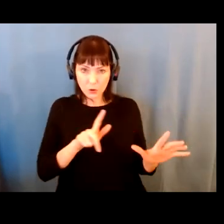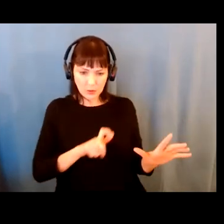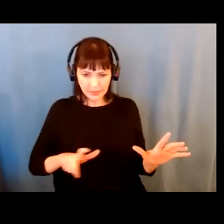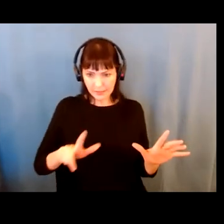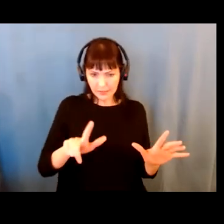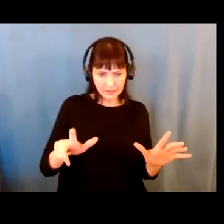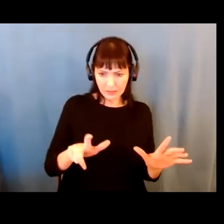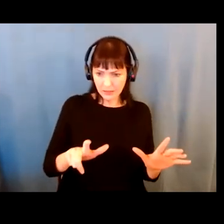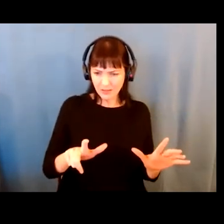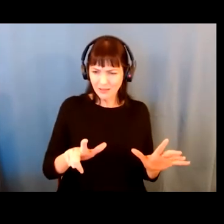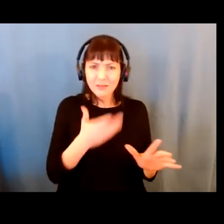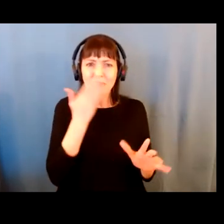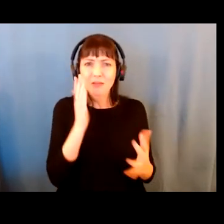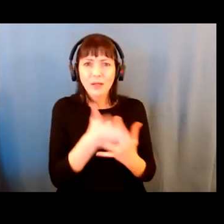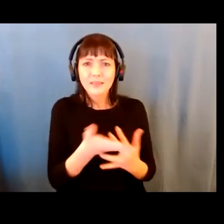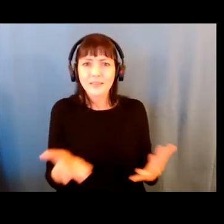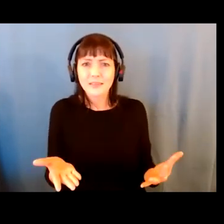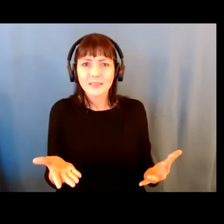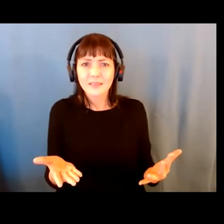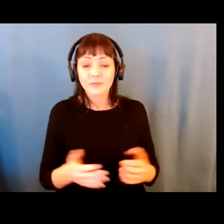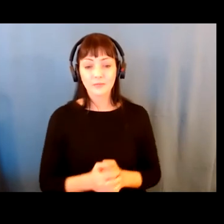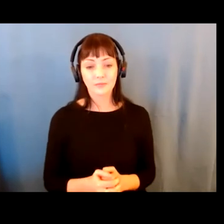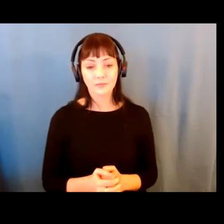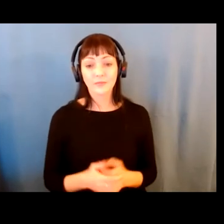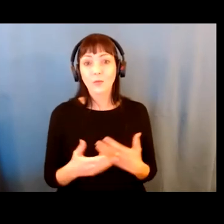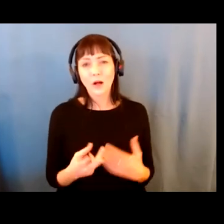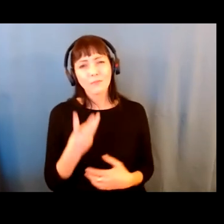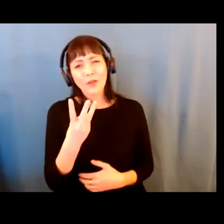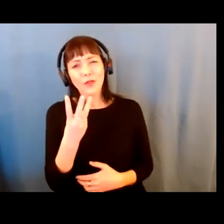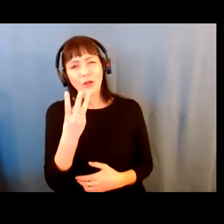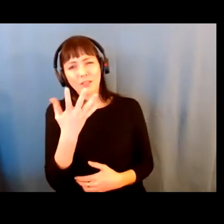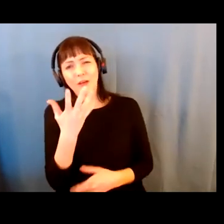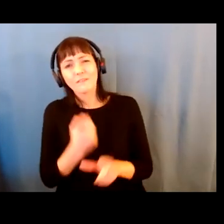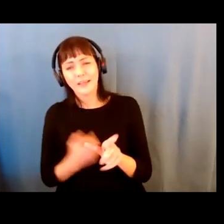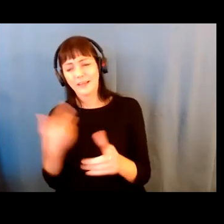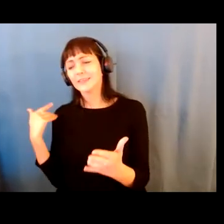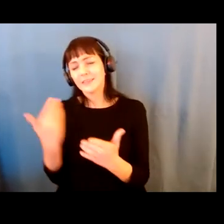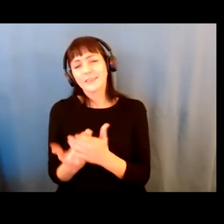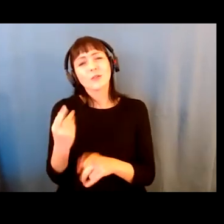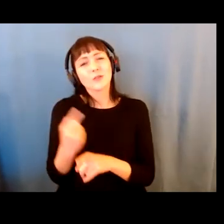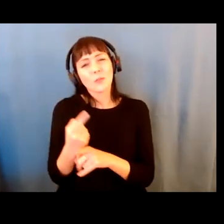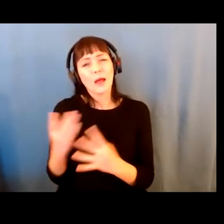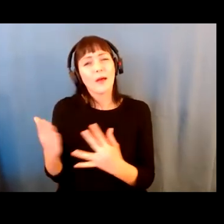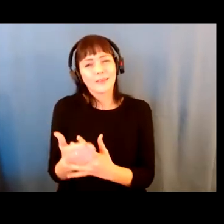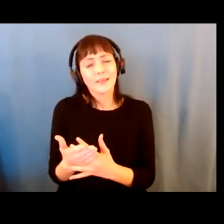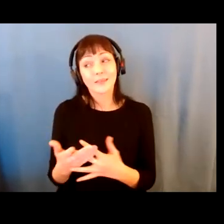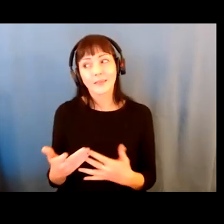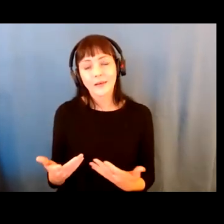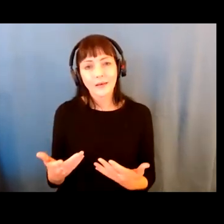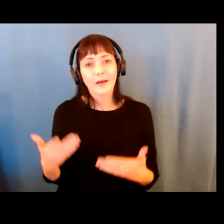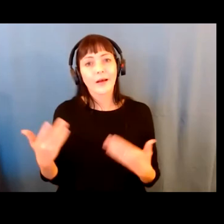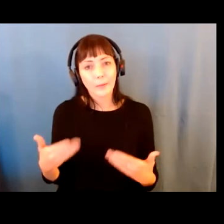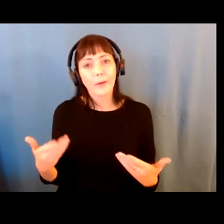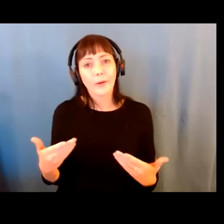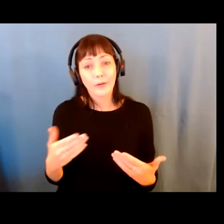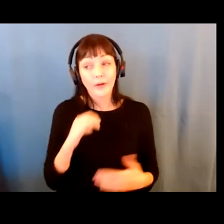digital gallery at all. We've only been talking about access for about 35 years though, haven't we? We have. And we'll be talking about it for the